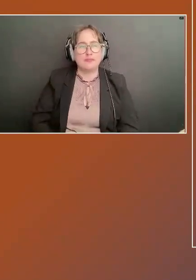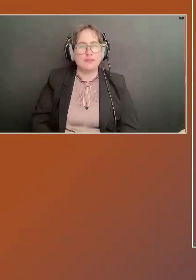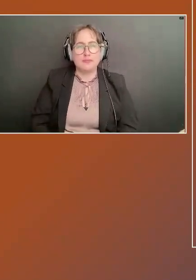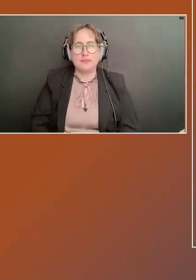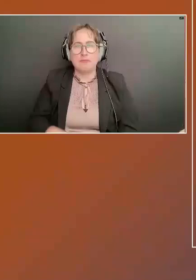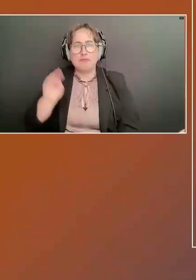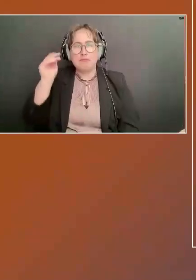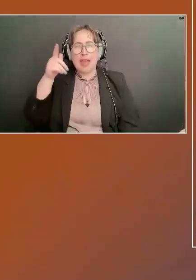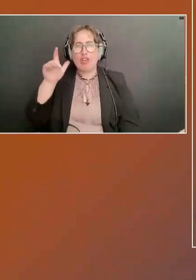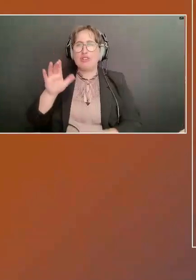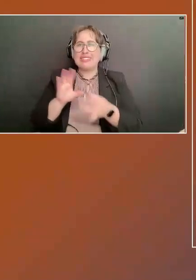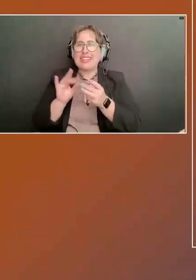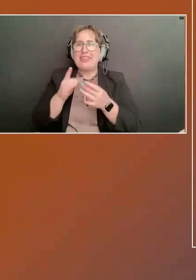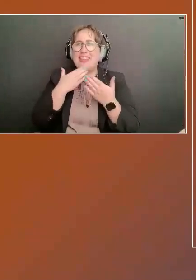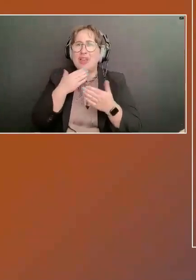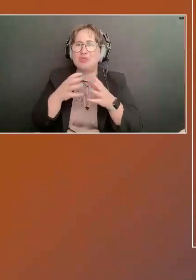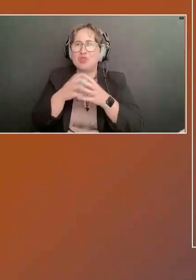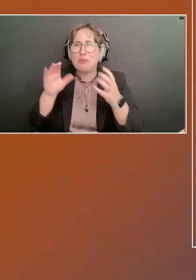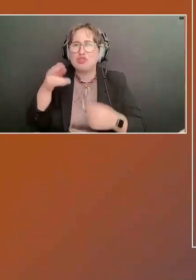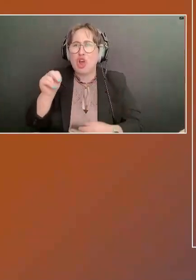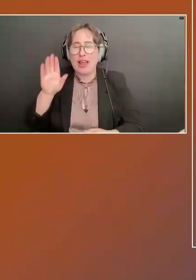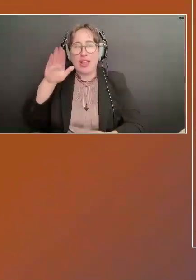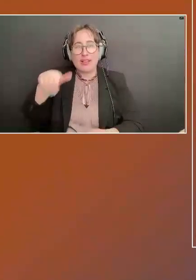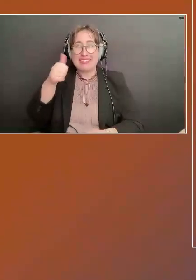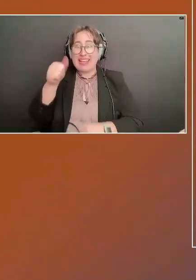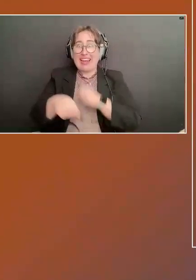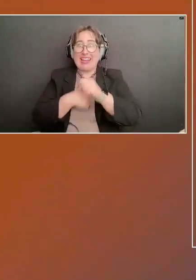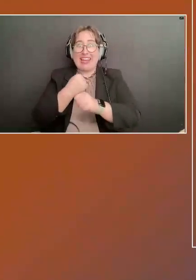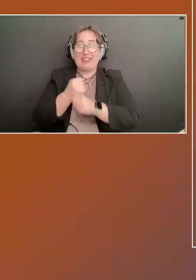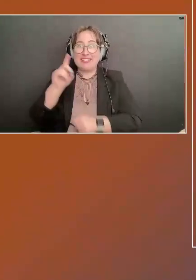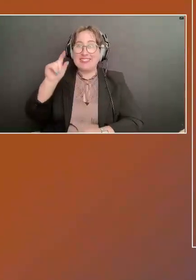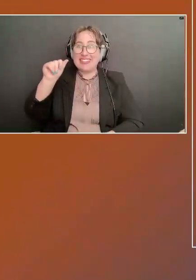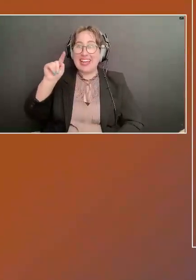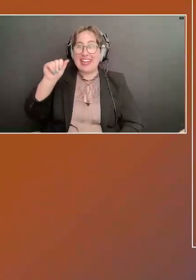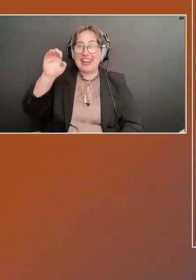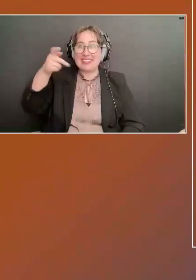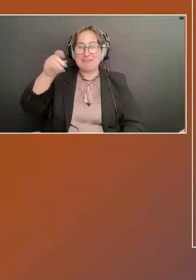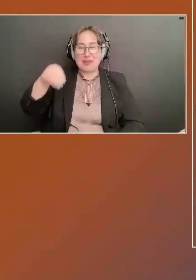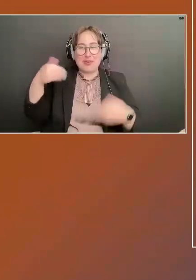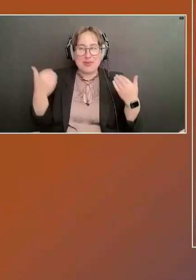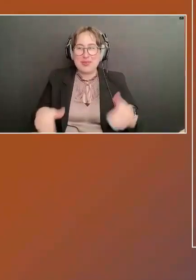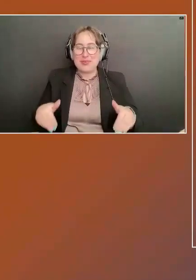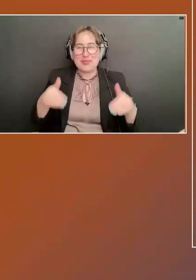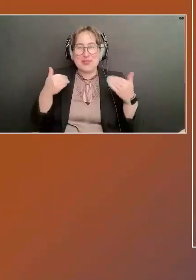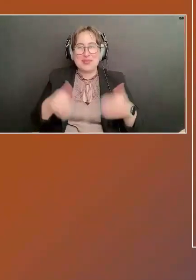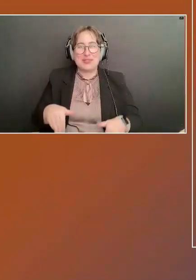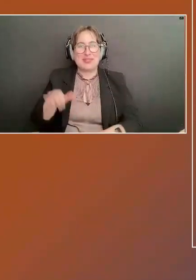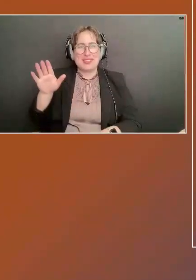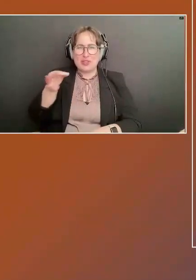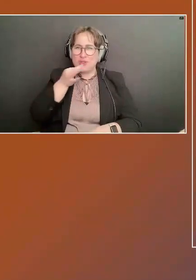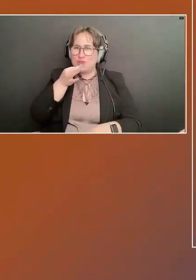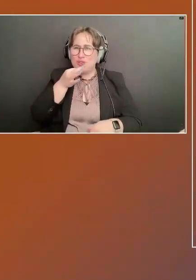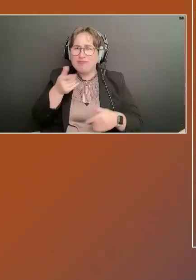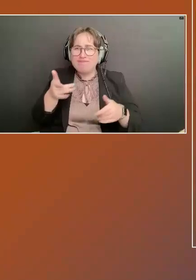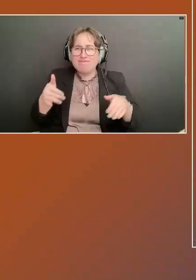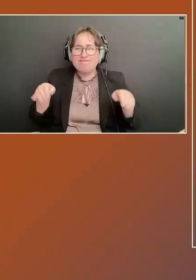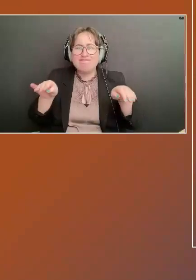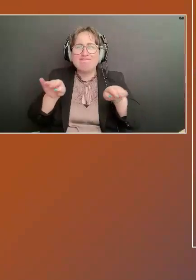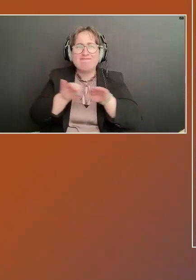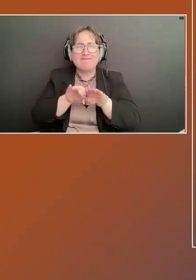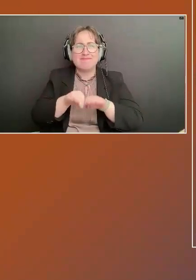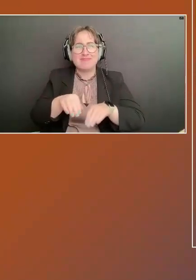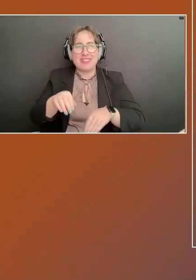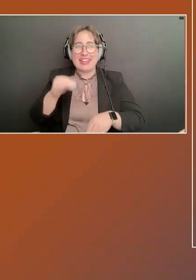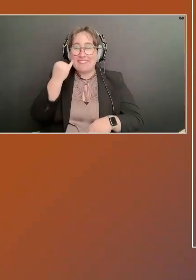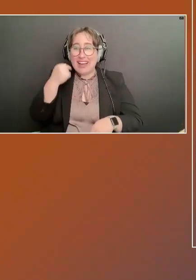it. And 10 years of Data Expos, and as this one comes to a close, if I can take the liberty